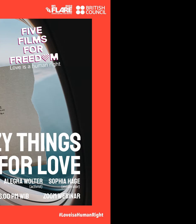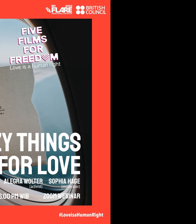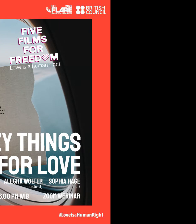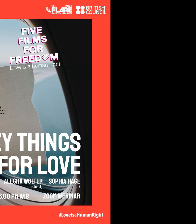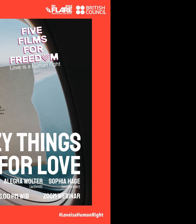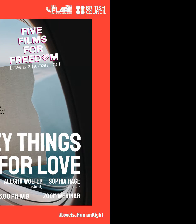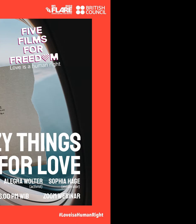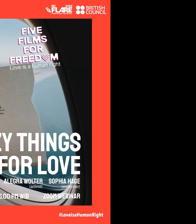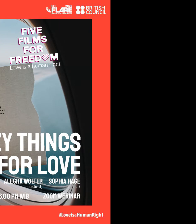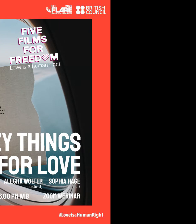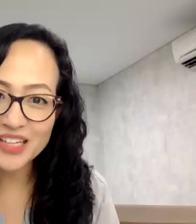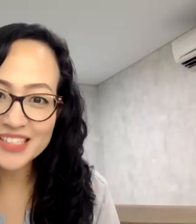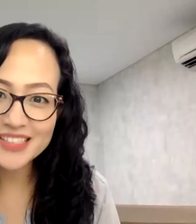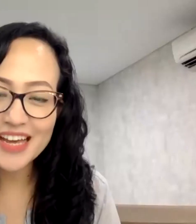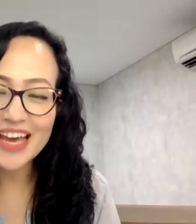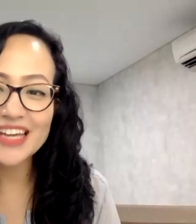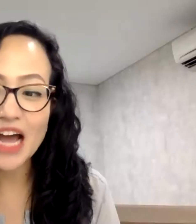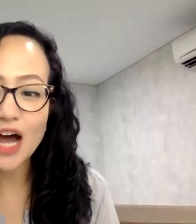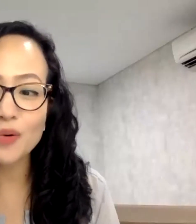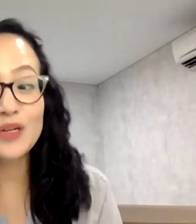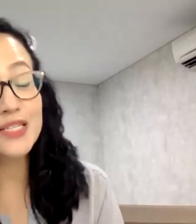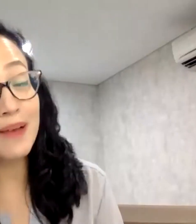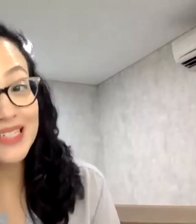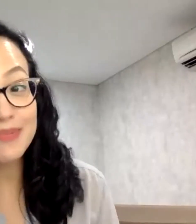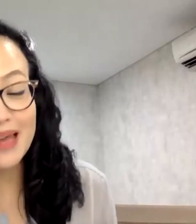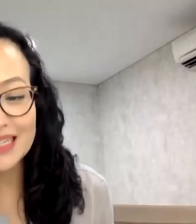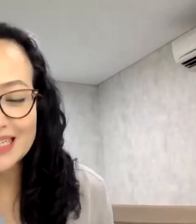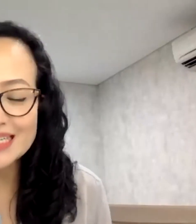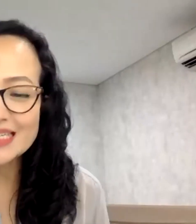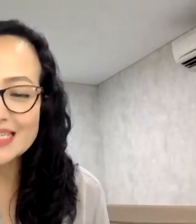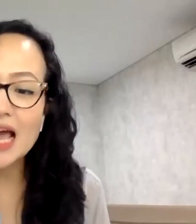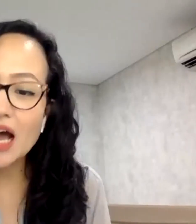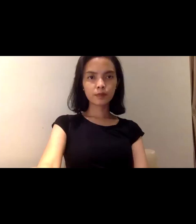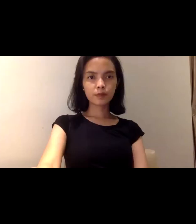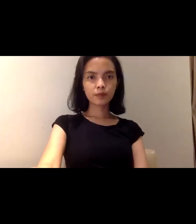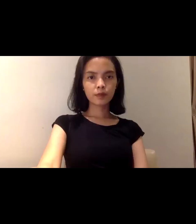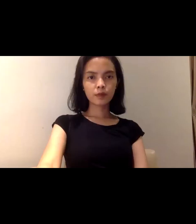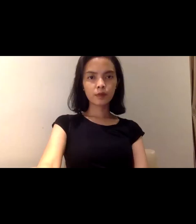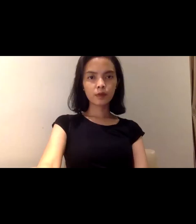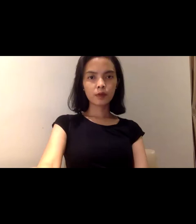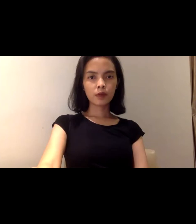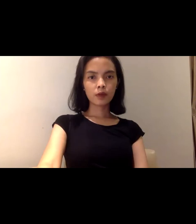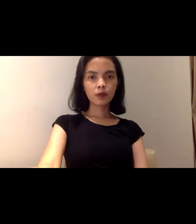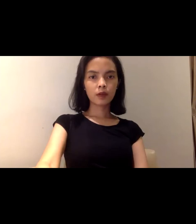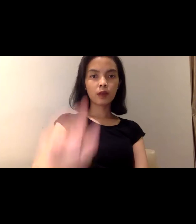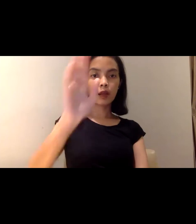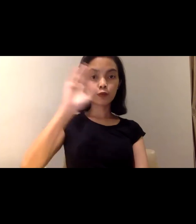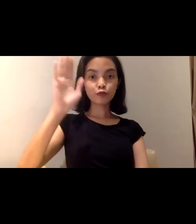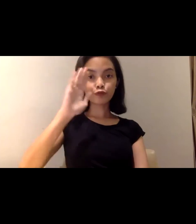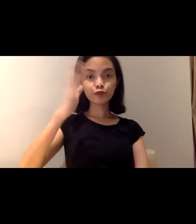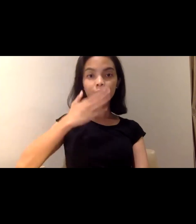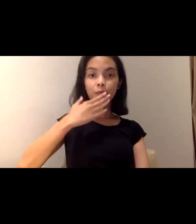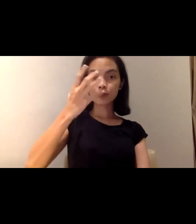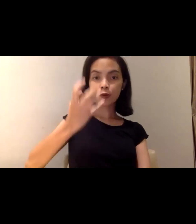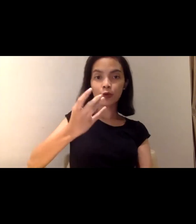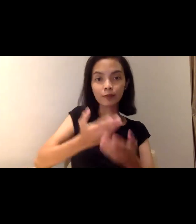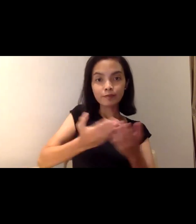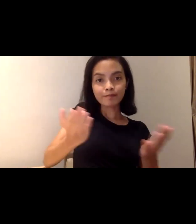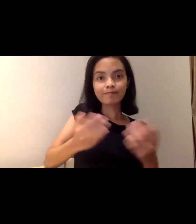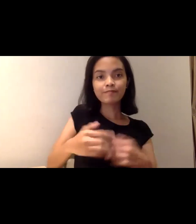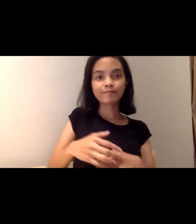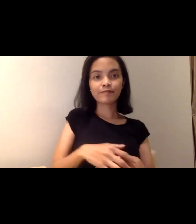Hello and good evening everyone and our respective panelists, Hao Zhou, Khozy Rizal, and Alegra